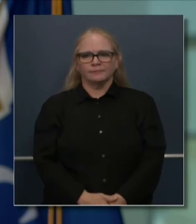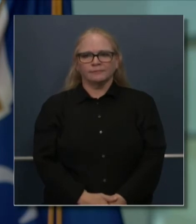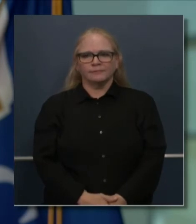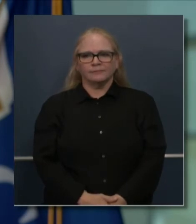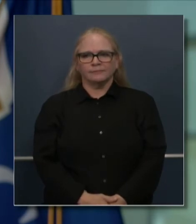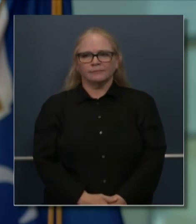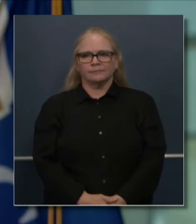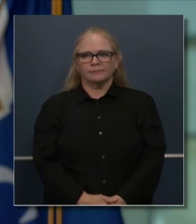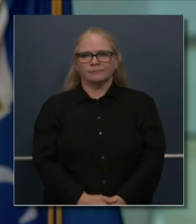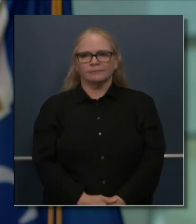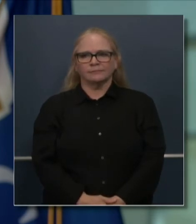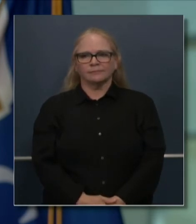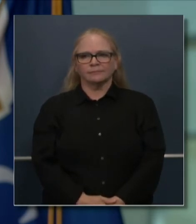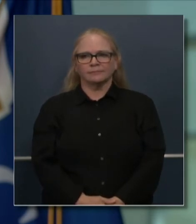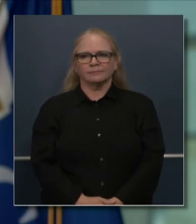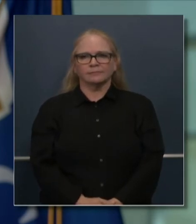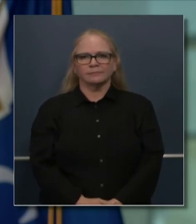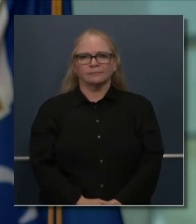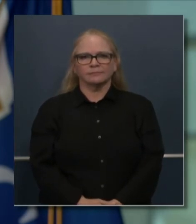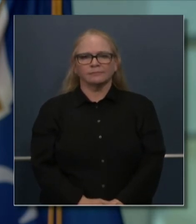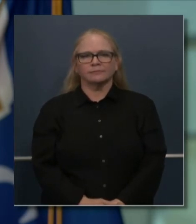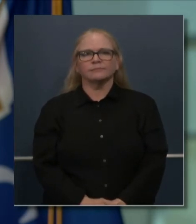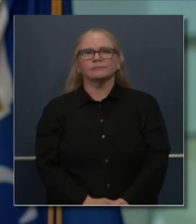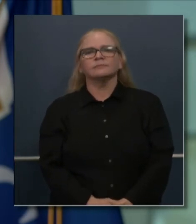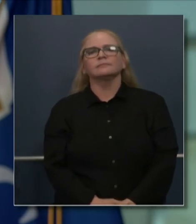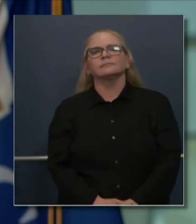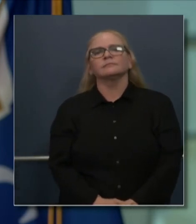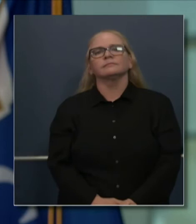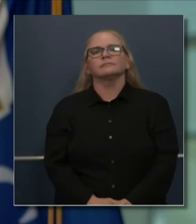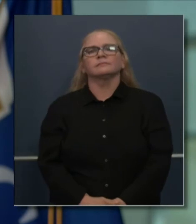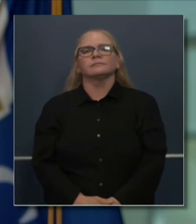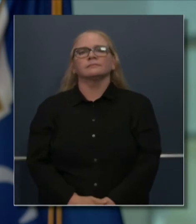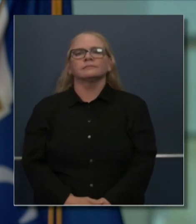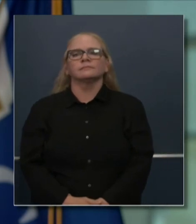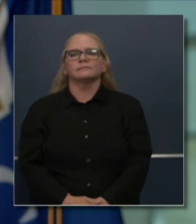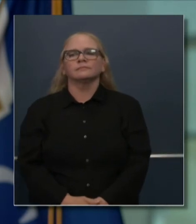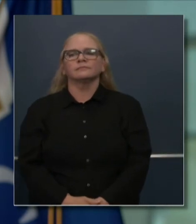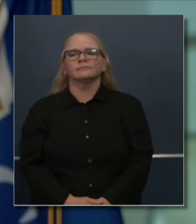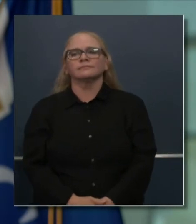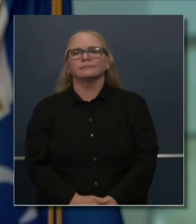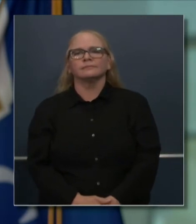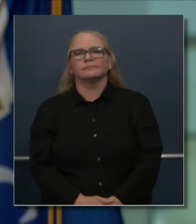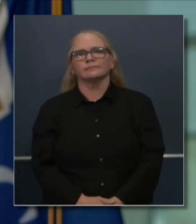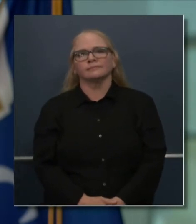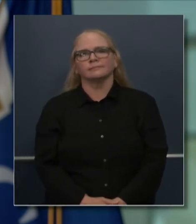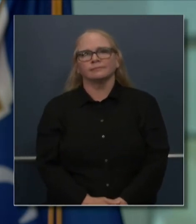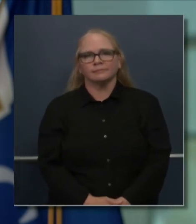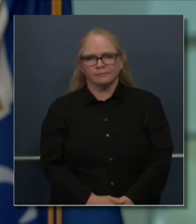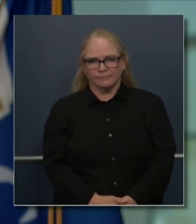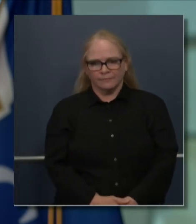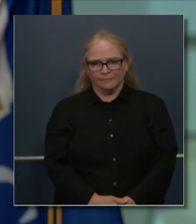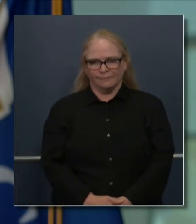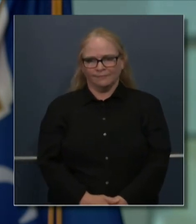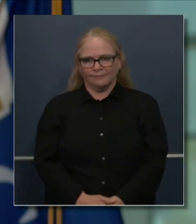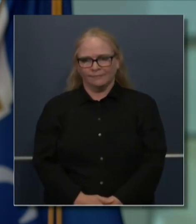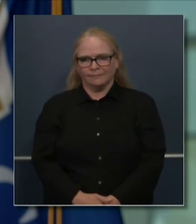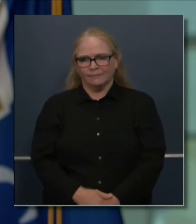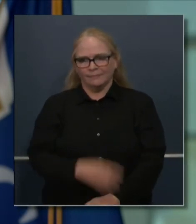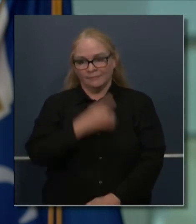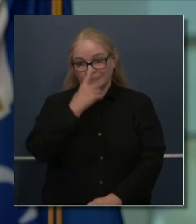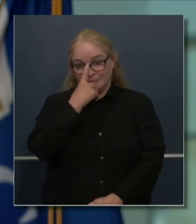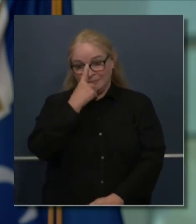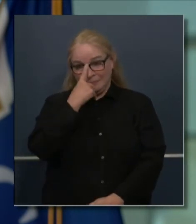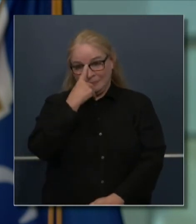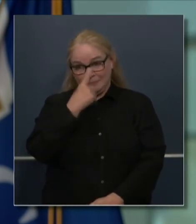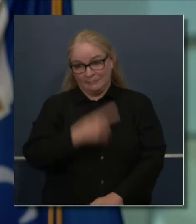Hi, Governor. I was the head of the ISO had said that they'd warned